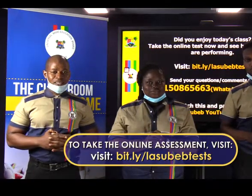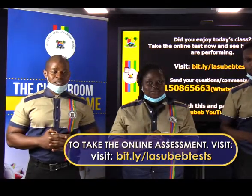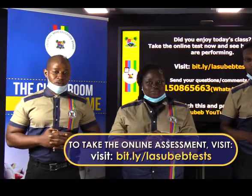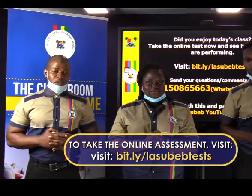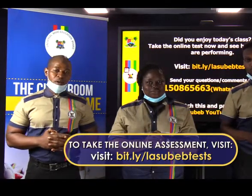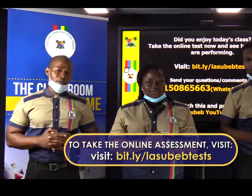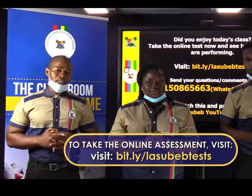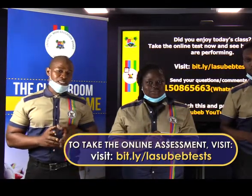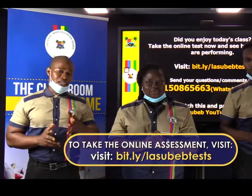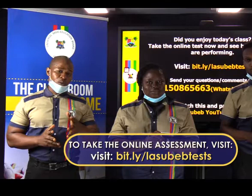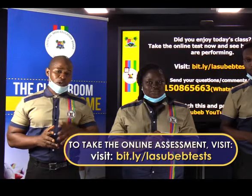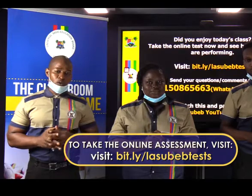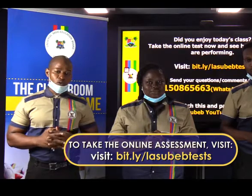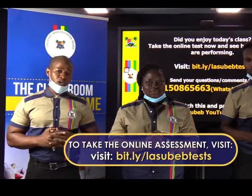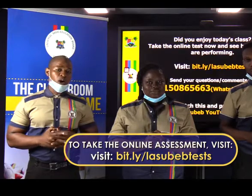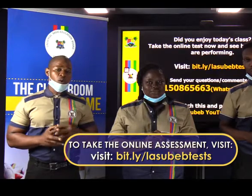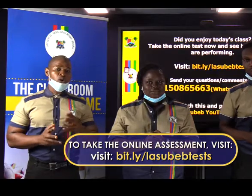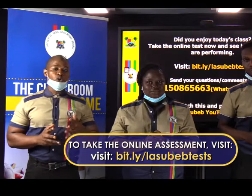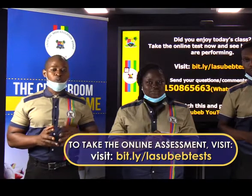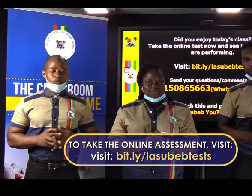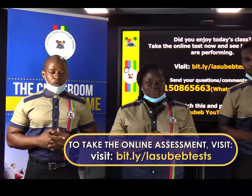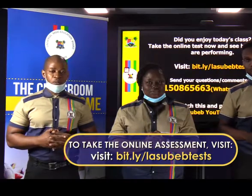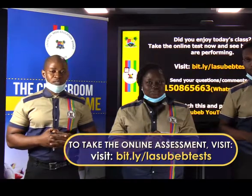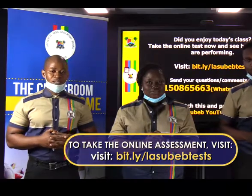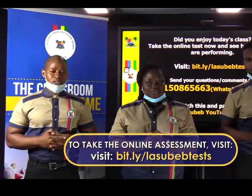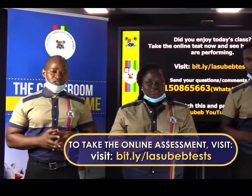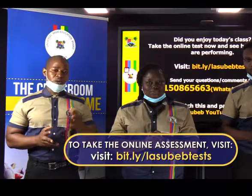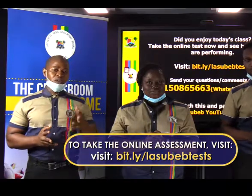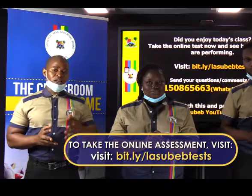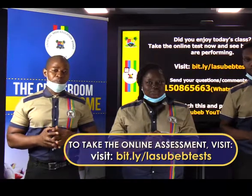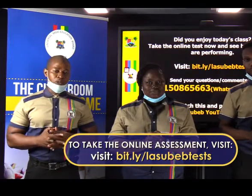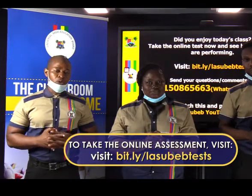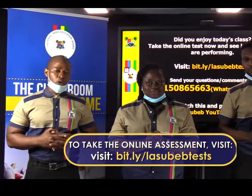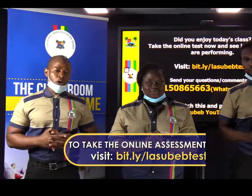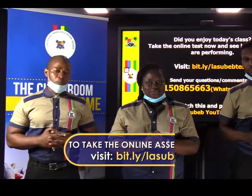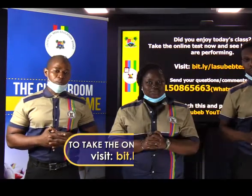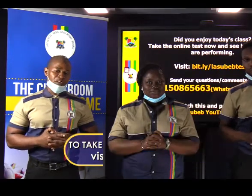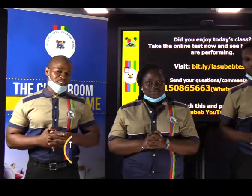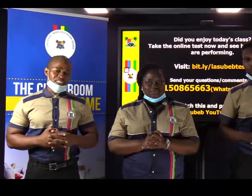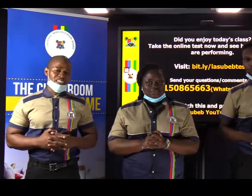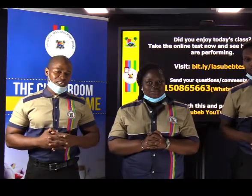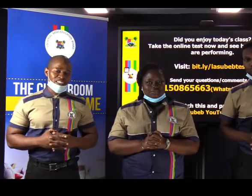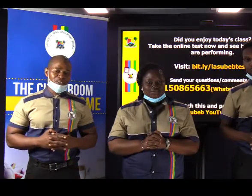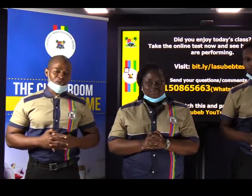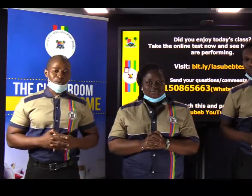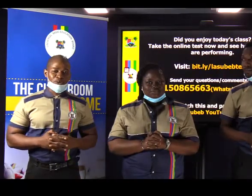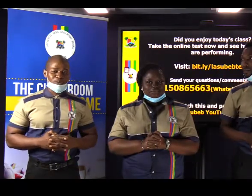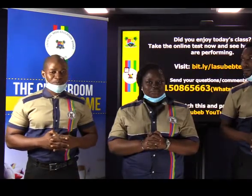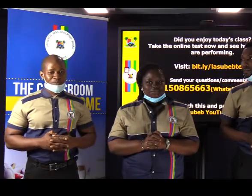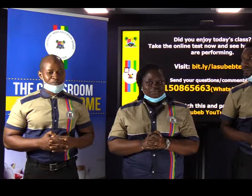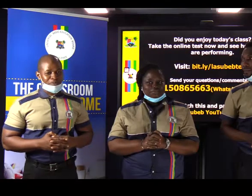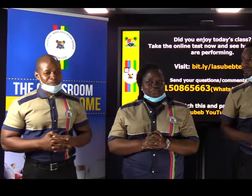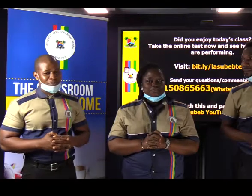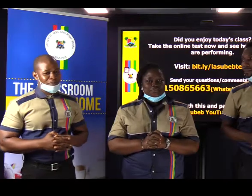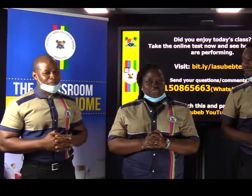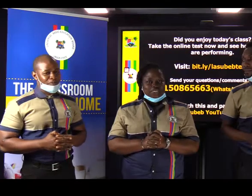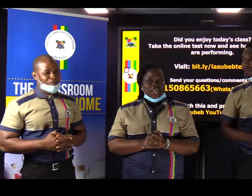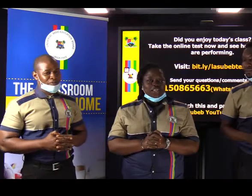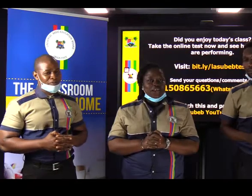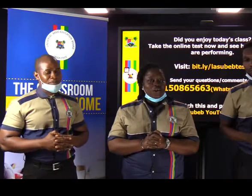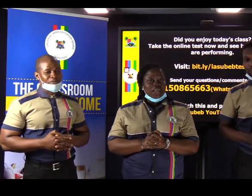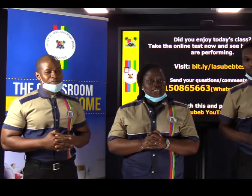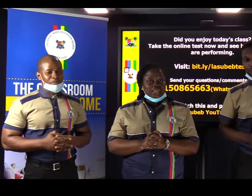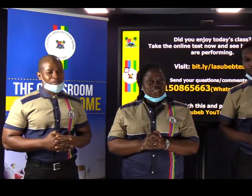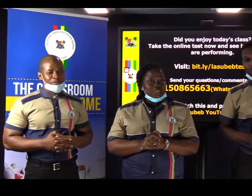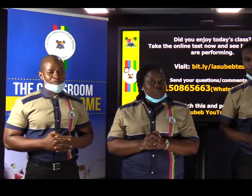bit.ly/LASUBEB-tests. Remember, that's our way of knowing how well you are performing so that we can build more fantastic lessons for you.